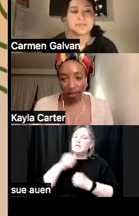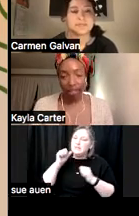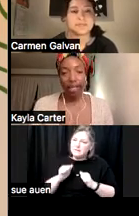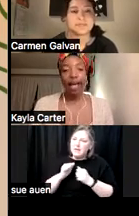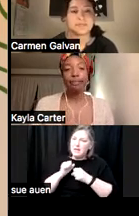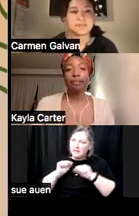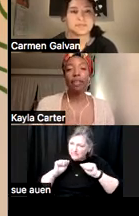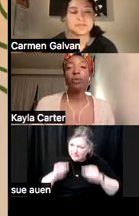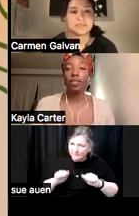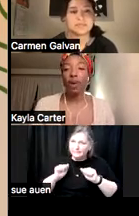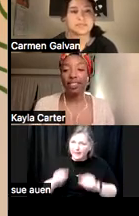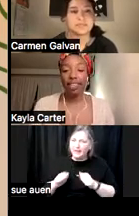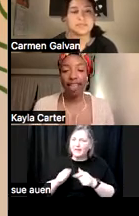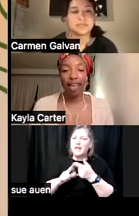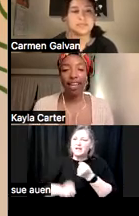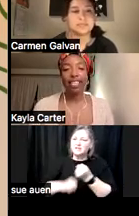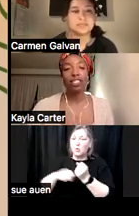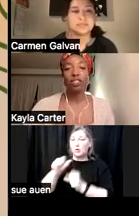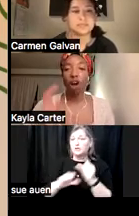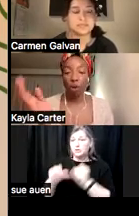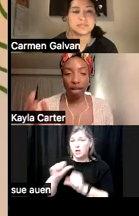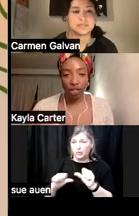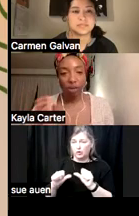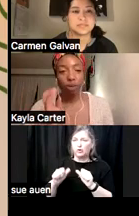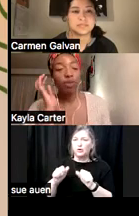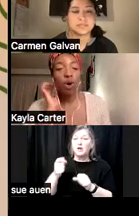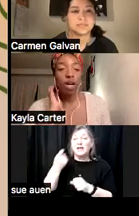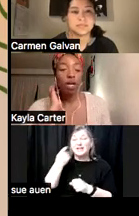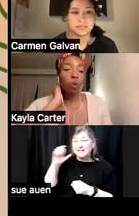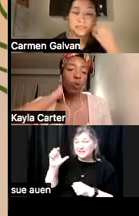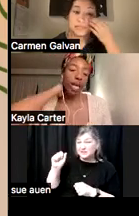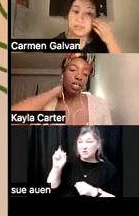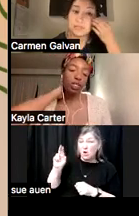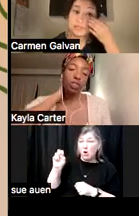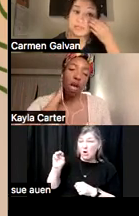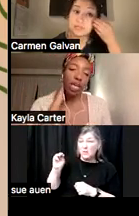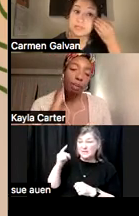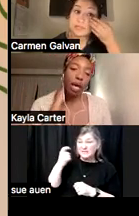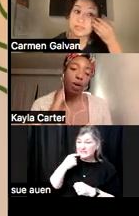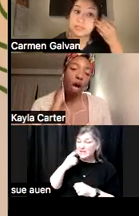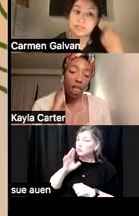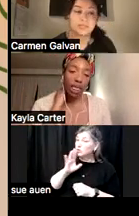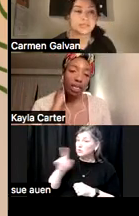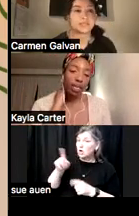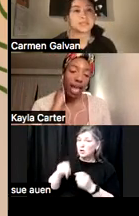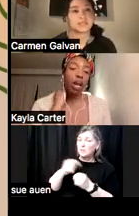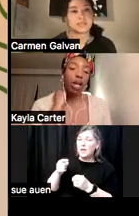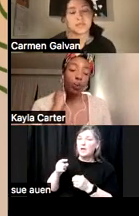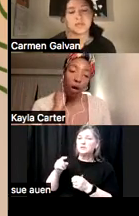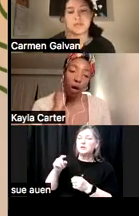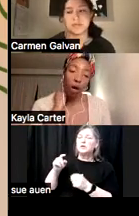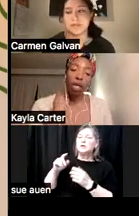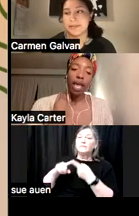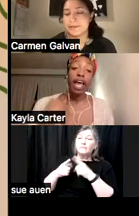other. And the reason why I say that, as Carmen mentioned before, when she was talking about colleague care